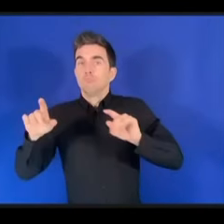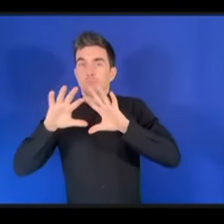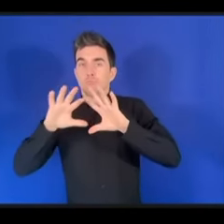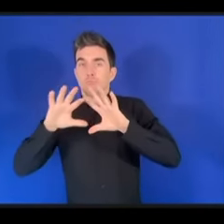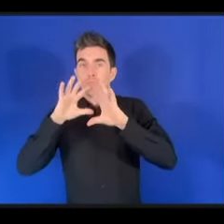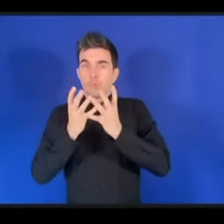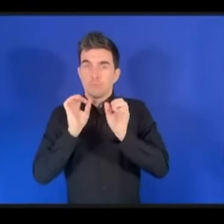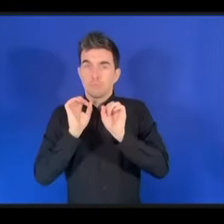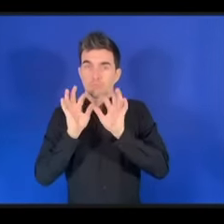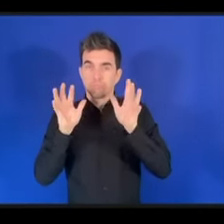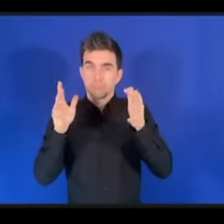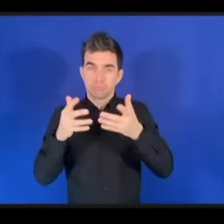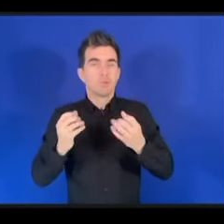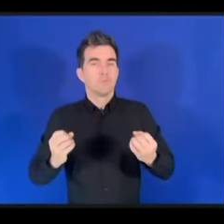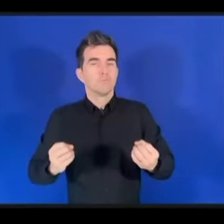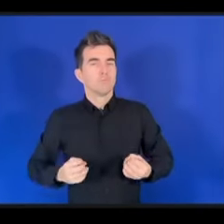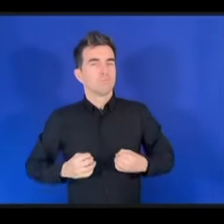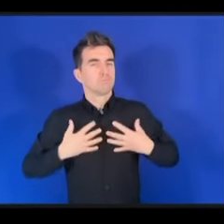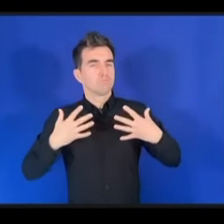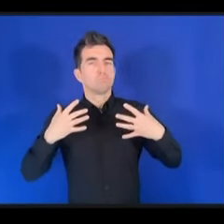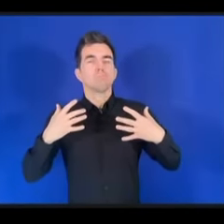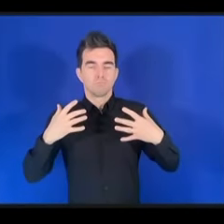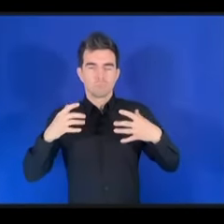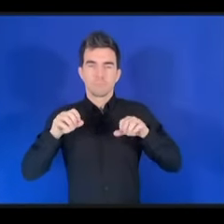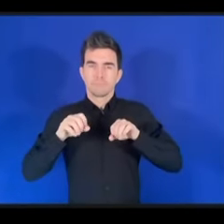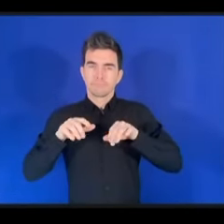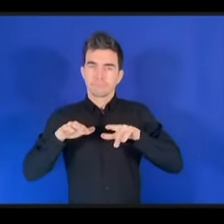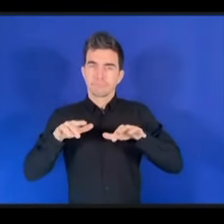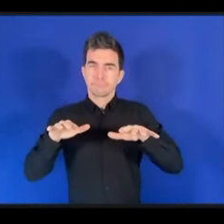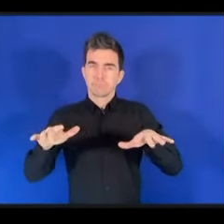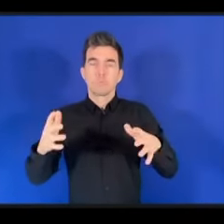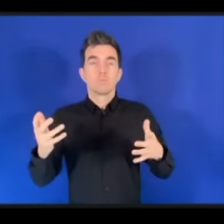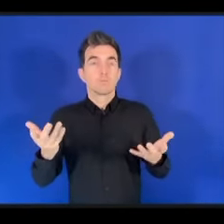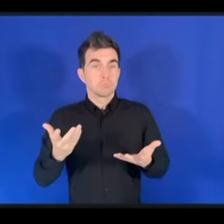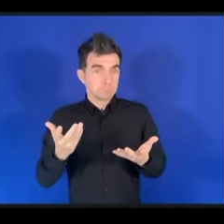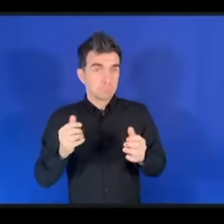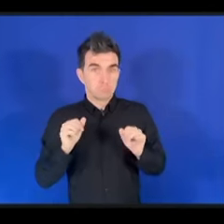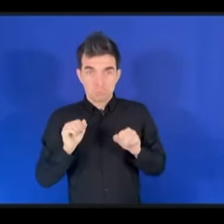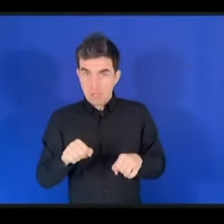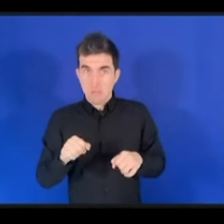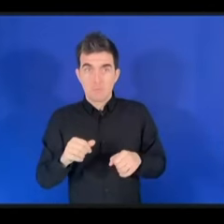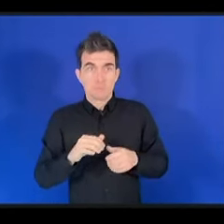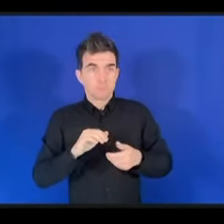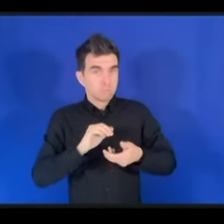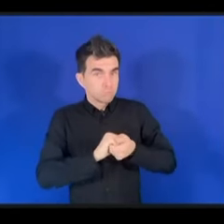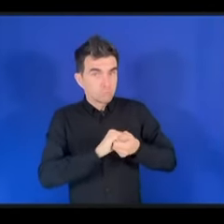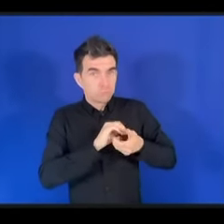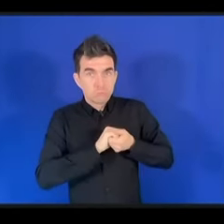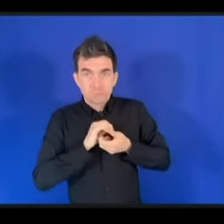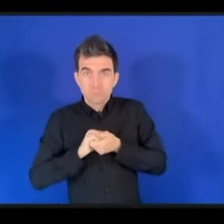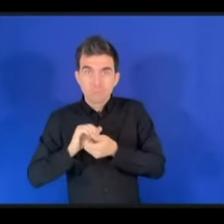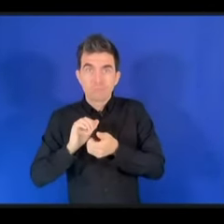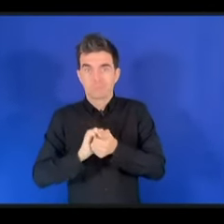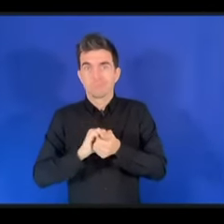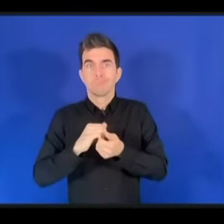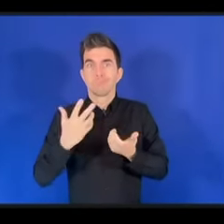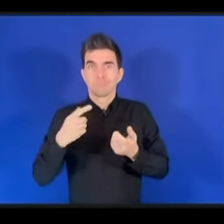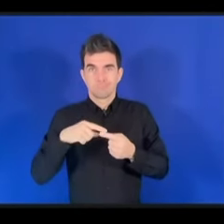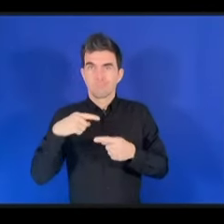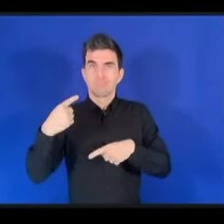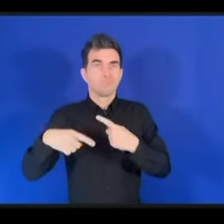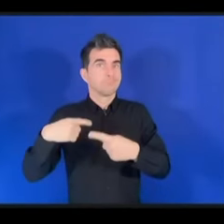come. The internet is indispensable infrastructure for our daily lives and economic and